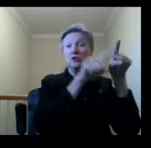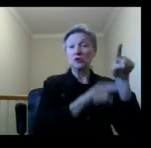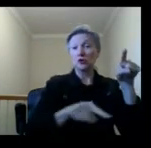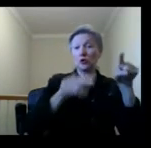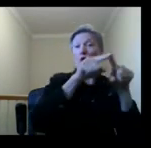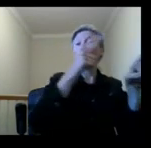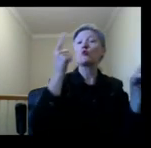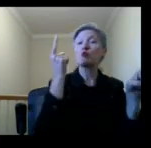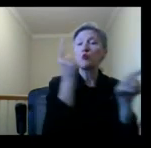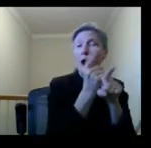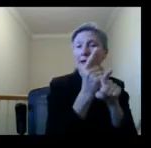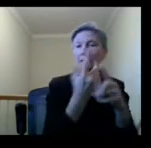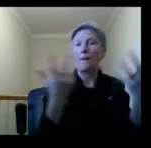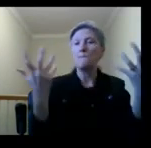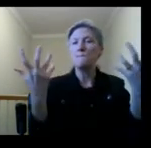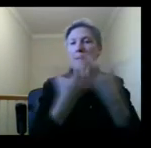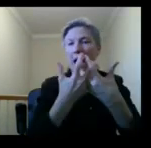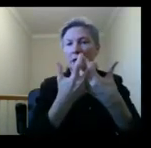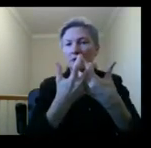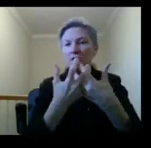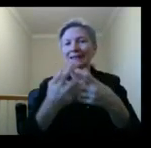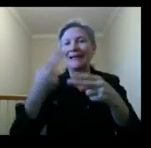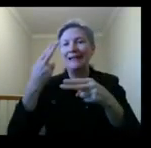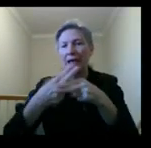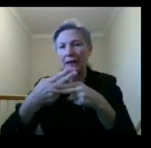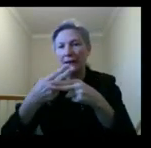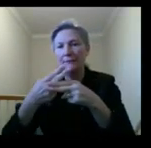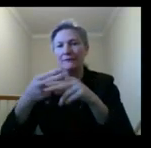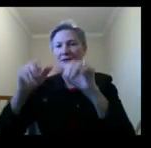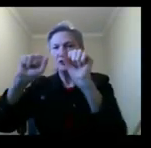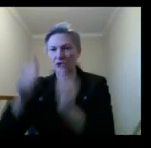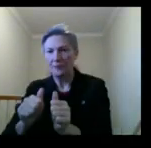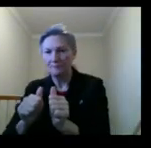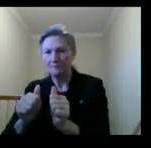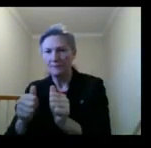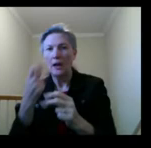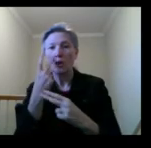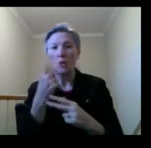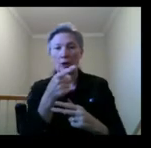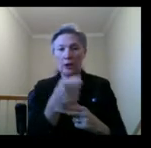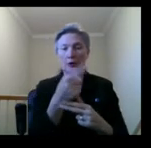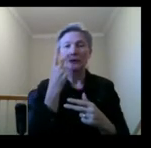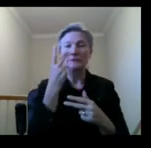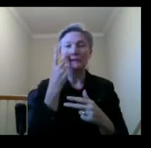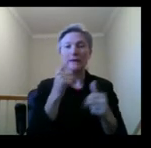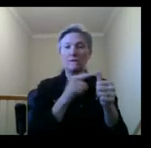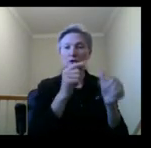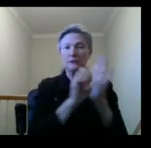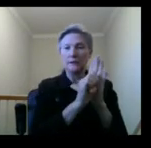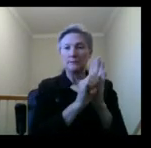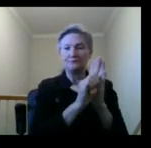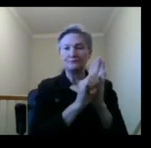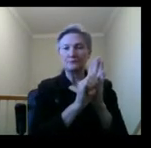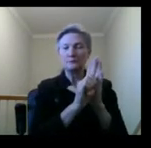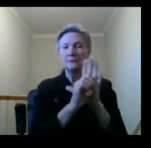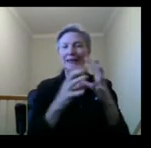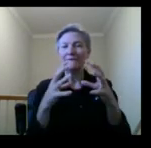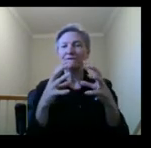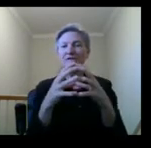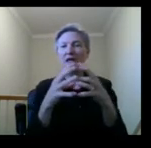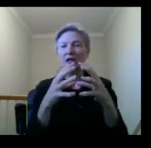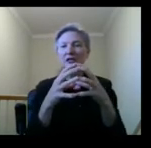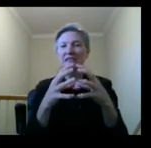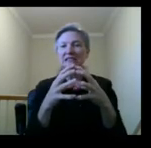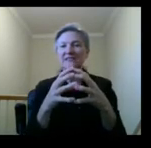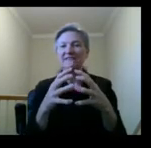object that matches the shape name. So when you take a look here, you can see the first example is a sphere.